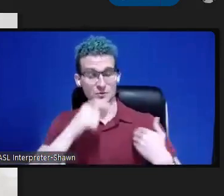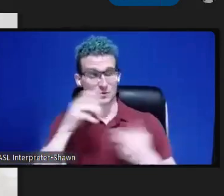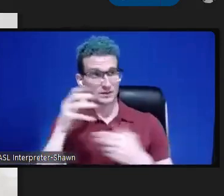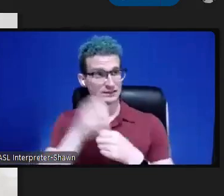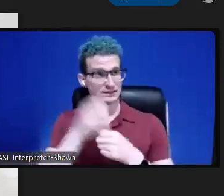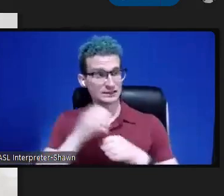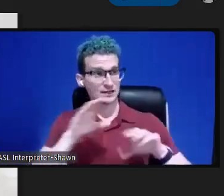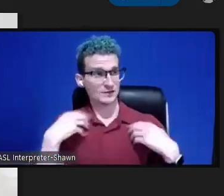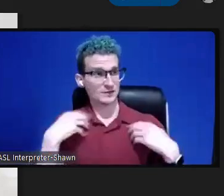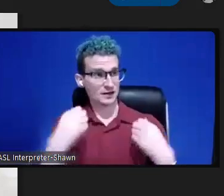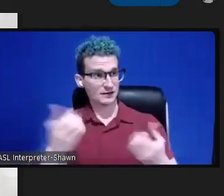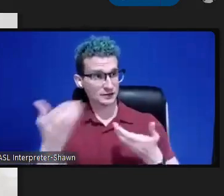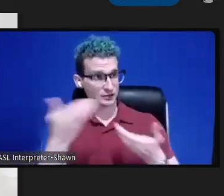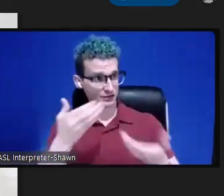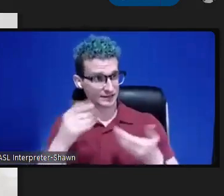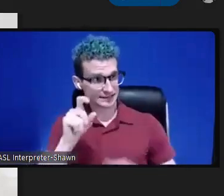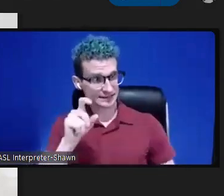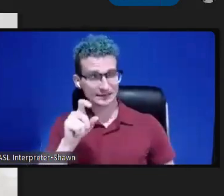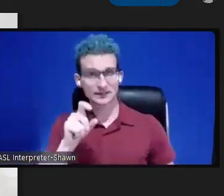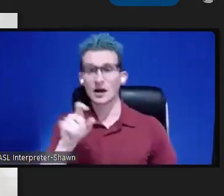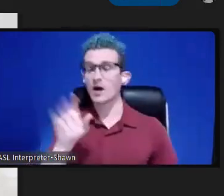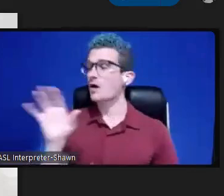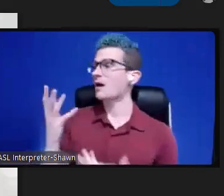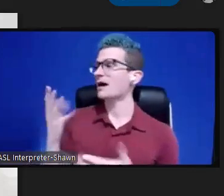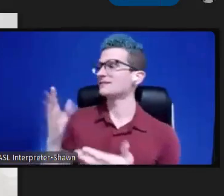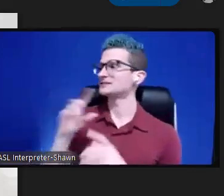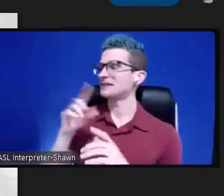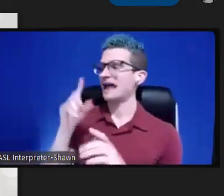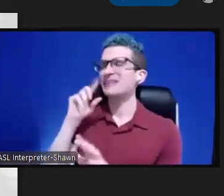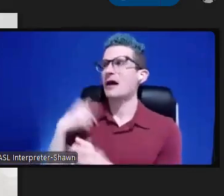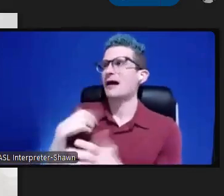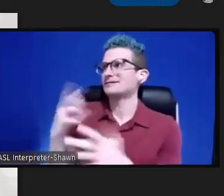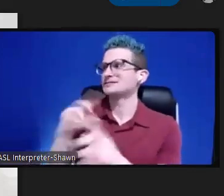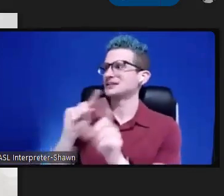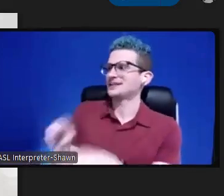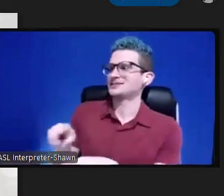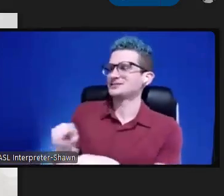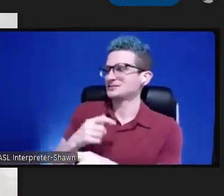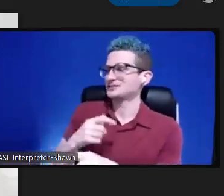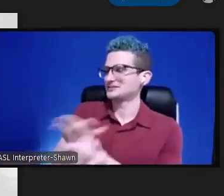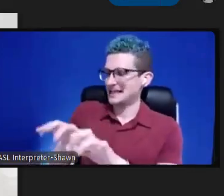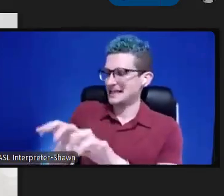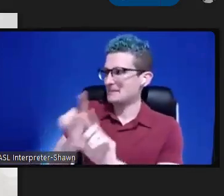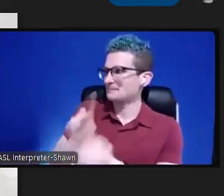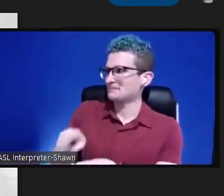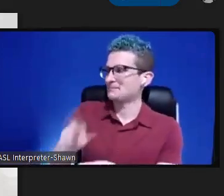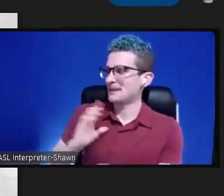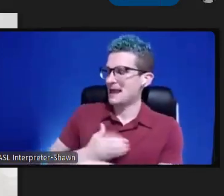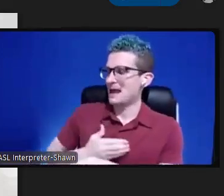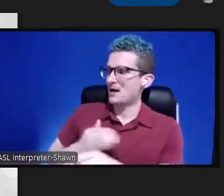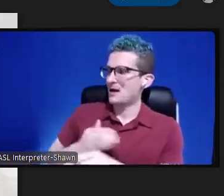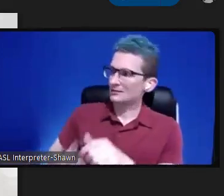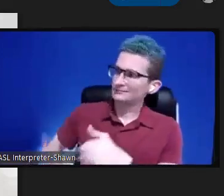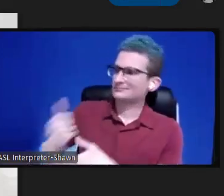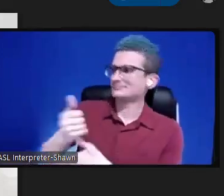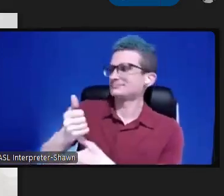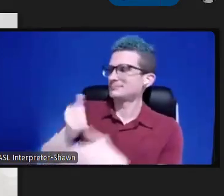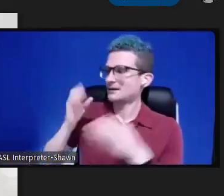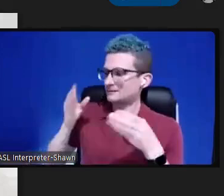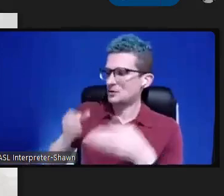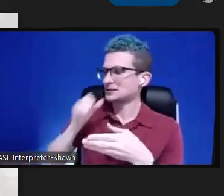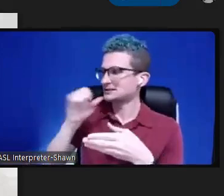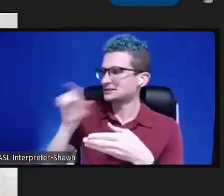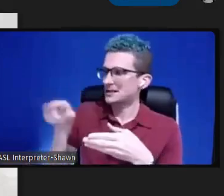Oh, sorry, Raquel, I answered that. I typed it. I said that our primary focus is not necessarily children and youth. That was